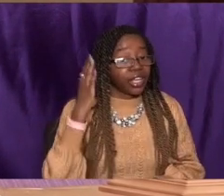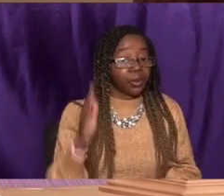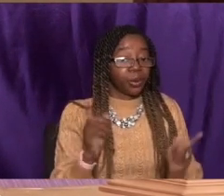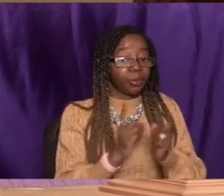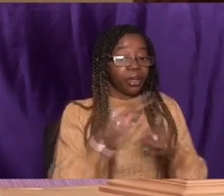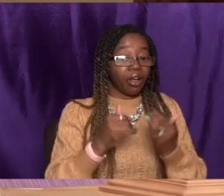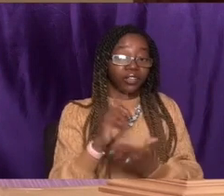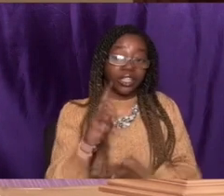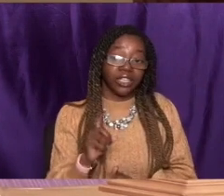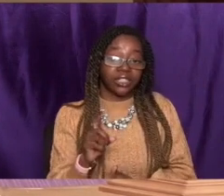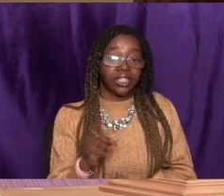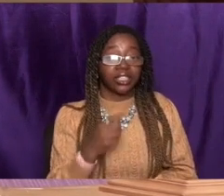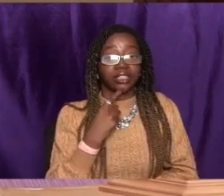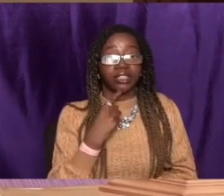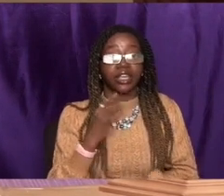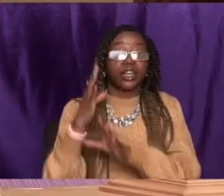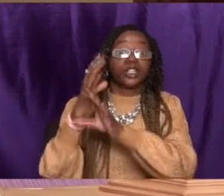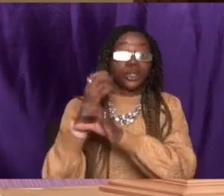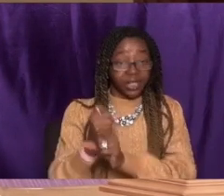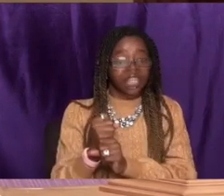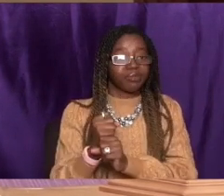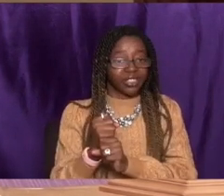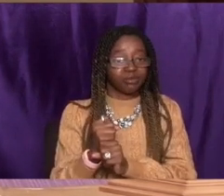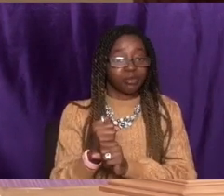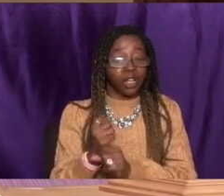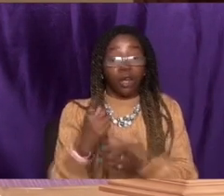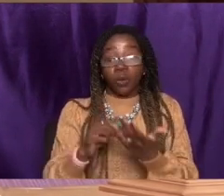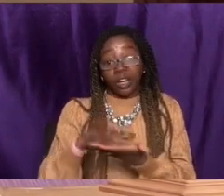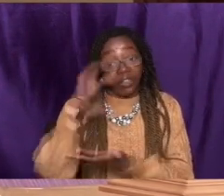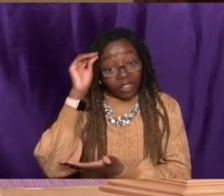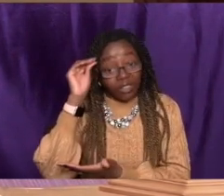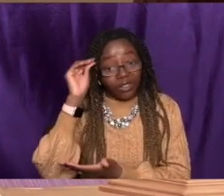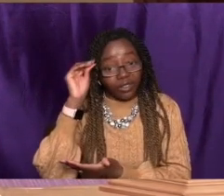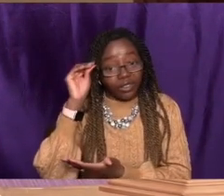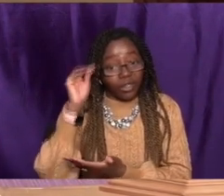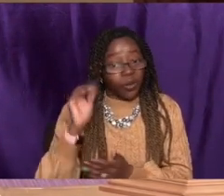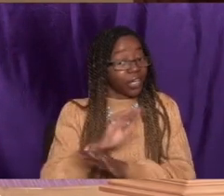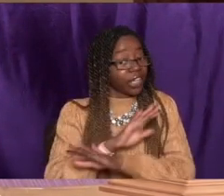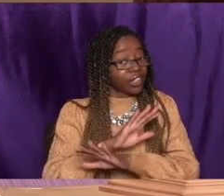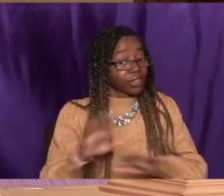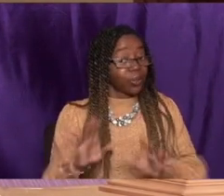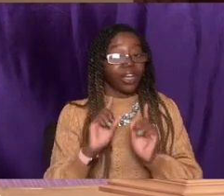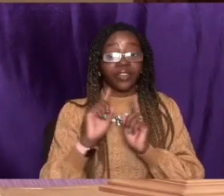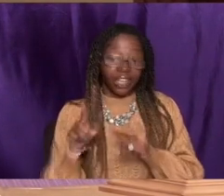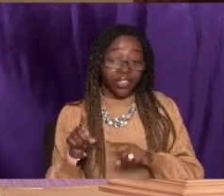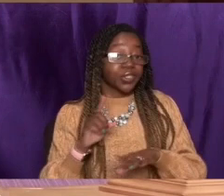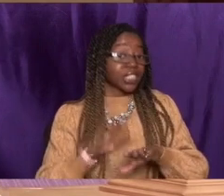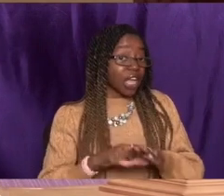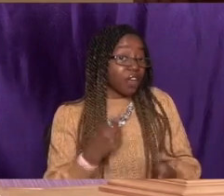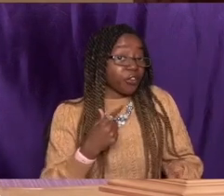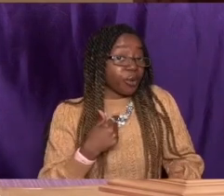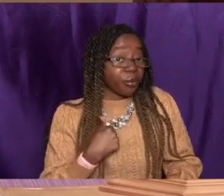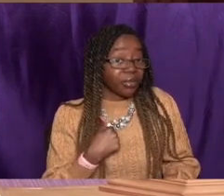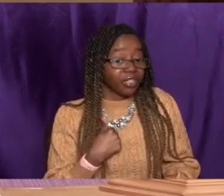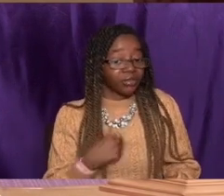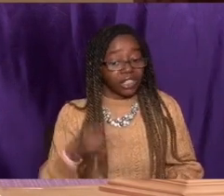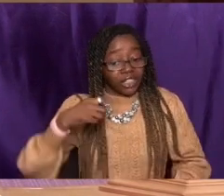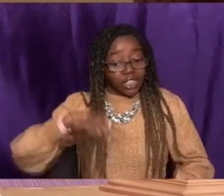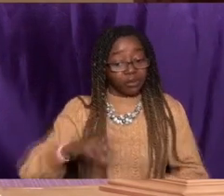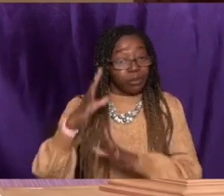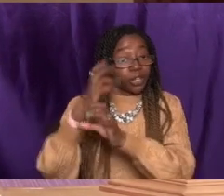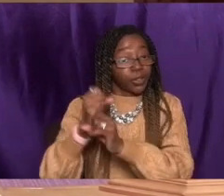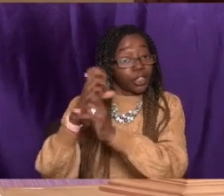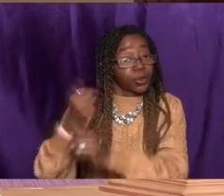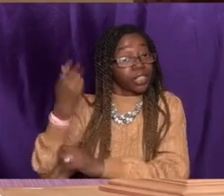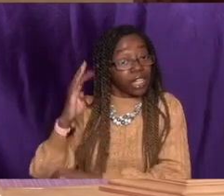all the needs. He just said, trust me. And what I've learned to do when I don't have answers, it's time for me to deepen my trust and